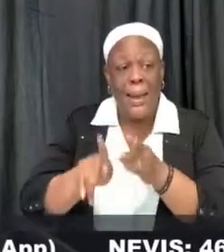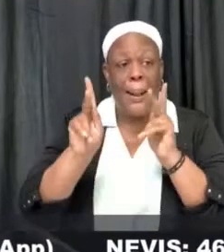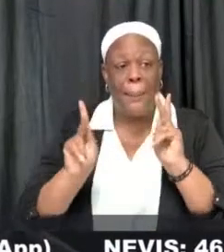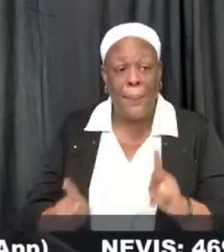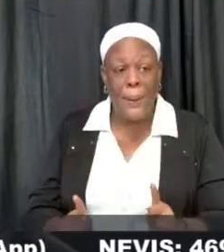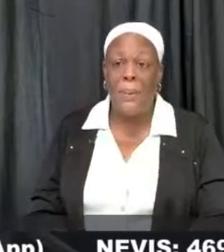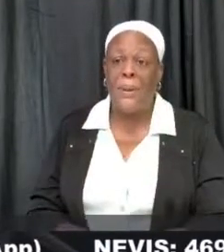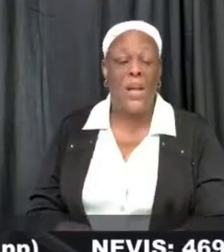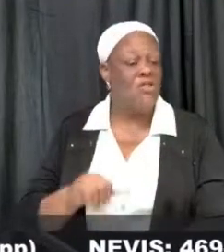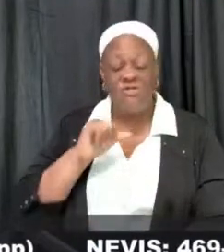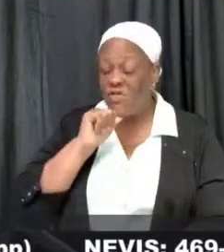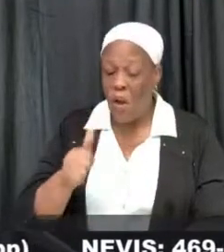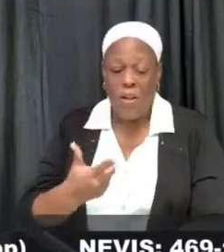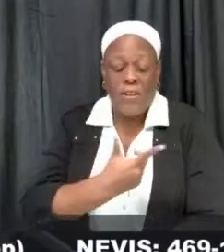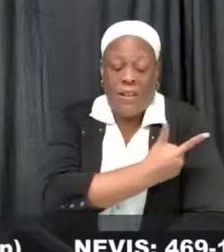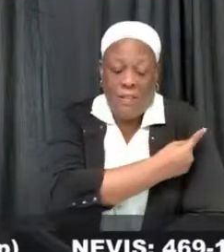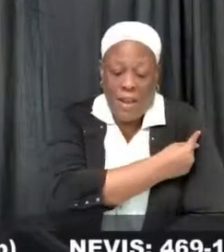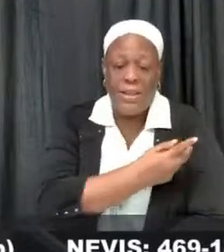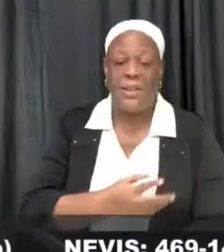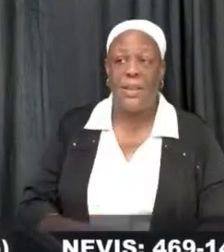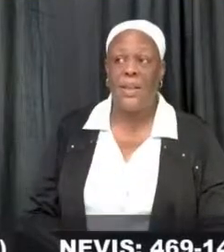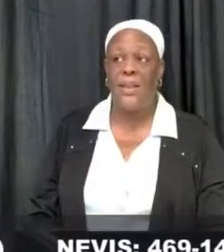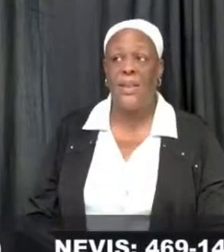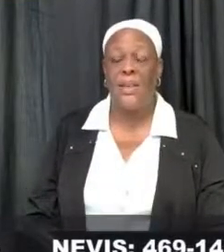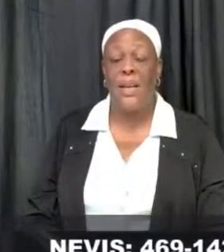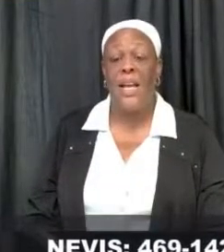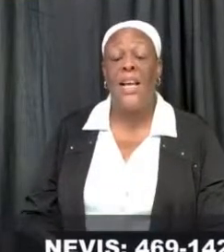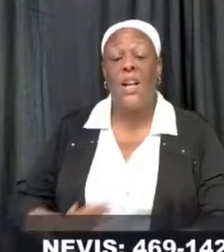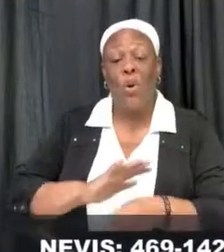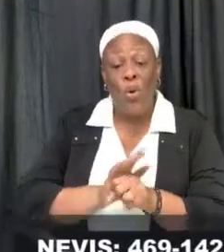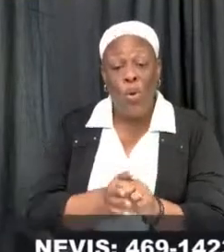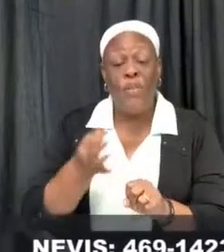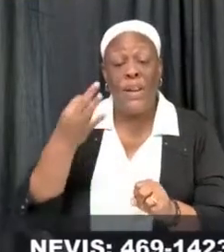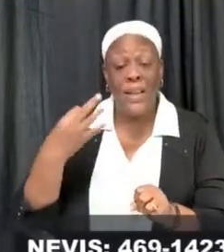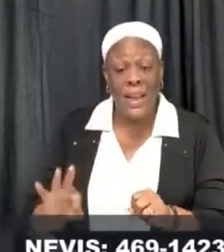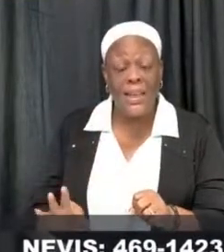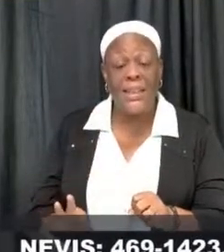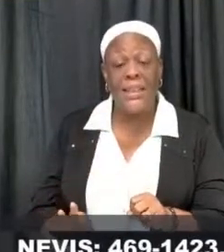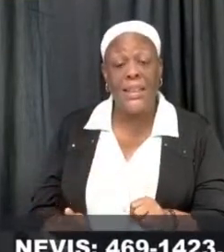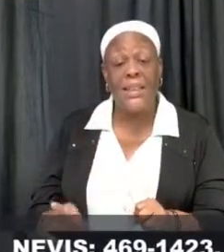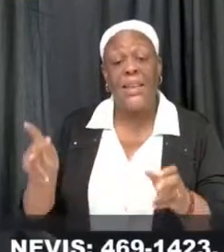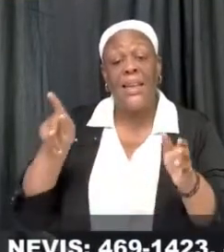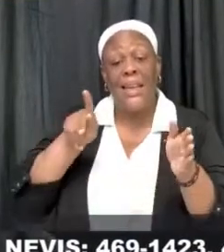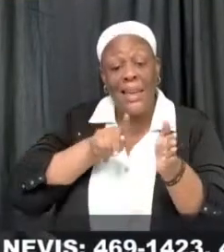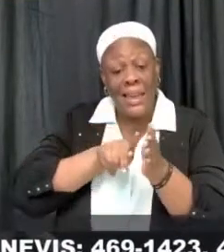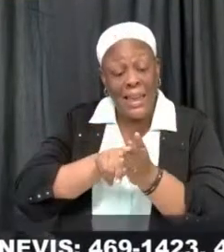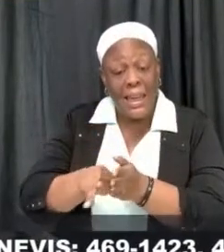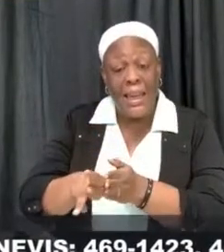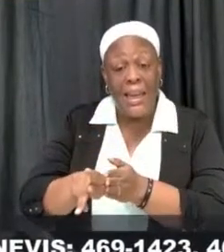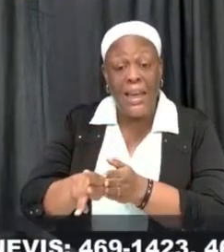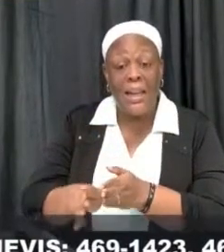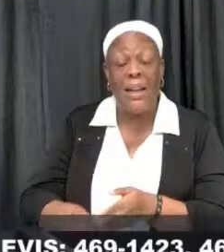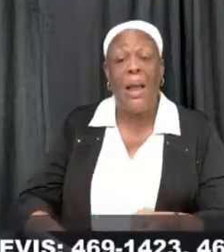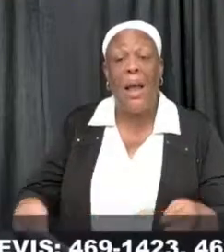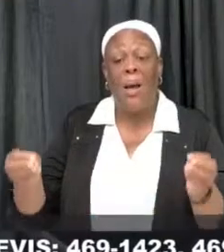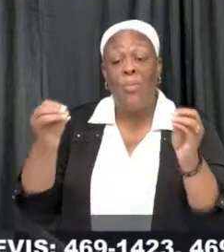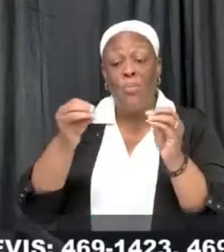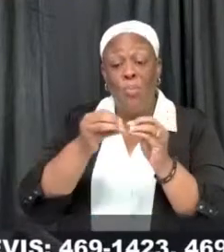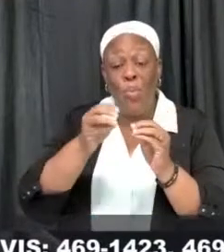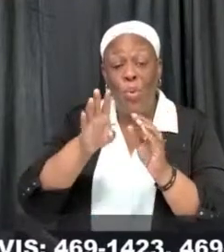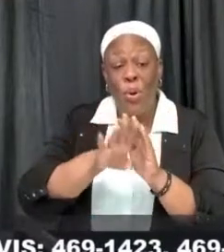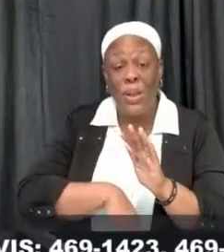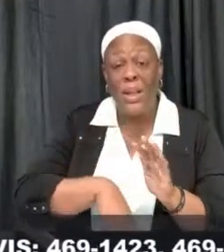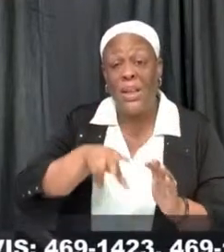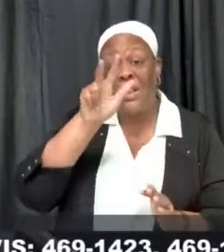the vaccine. The COVID-19 virus has killed over 3